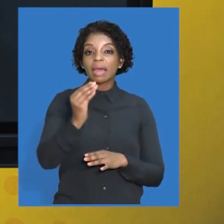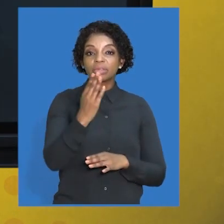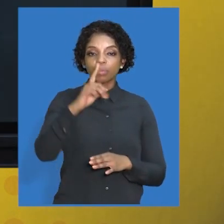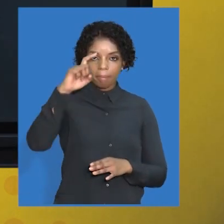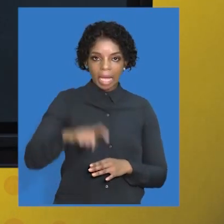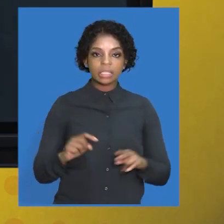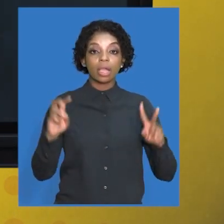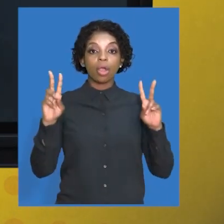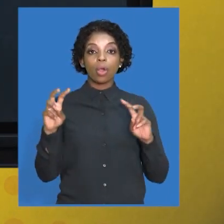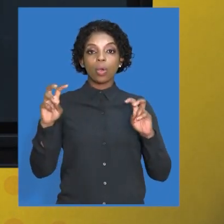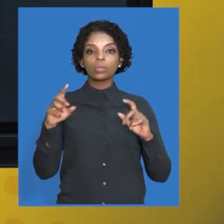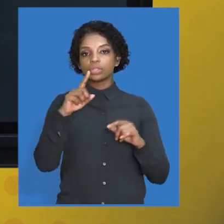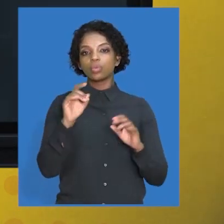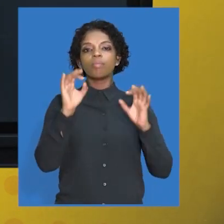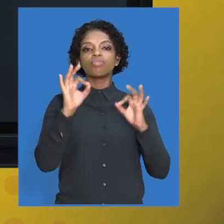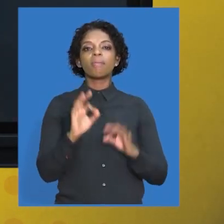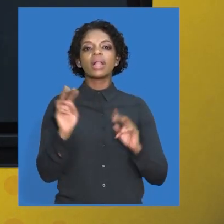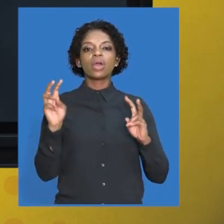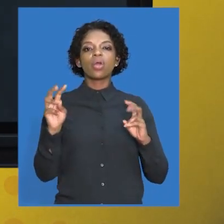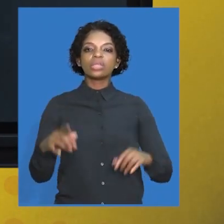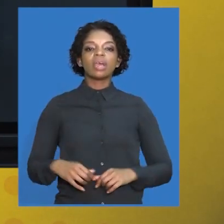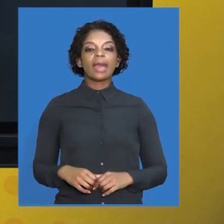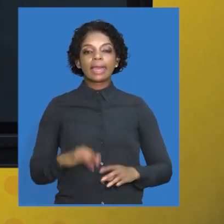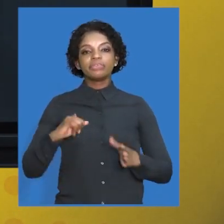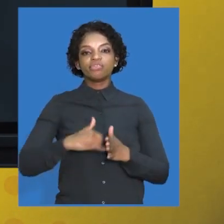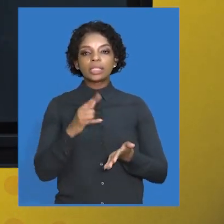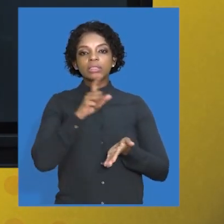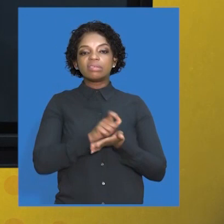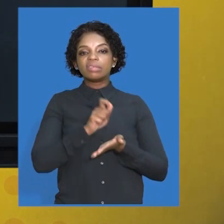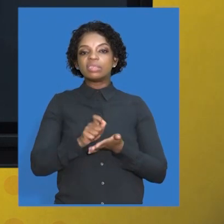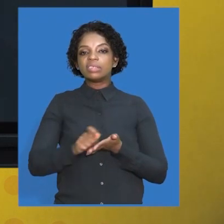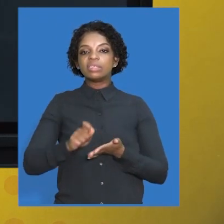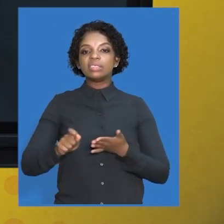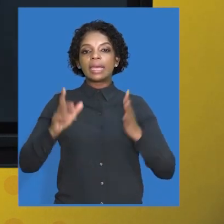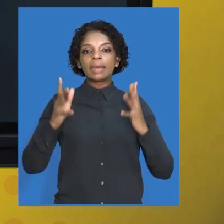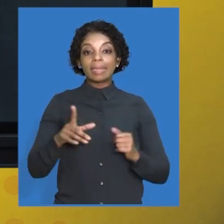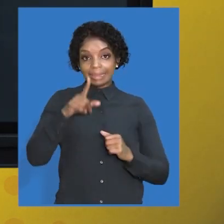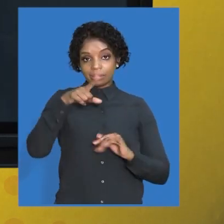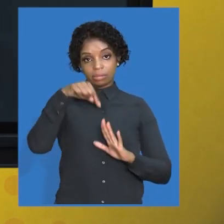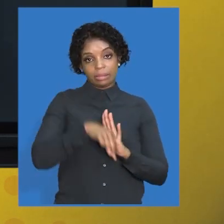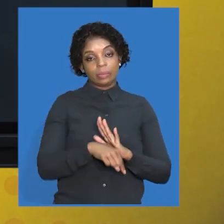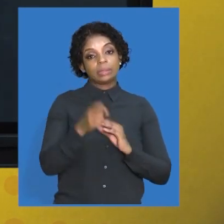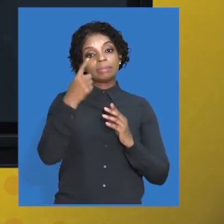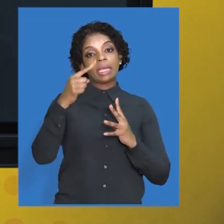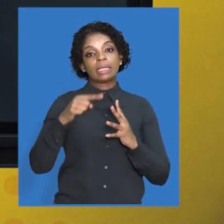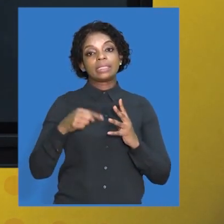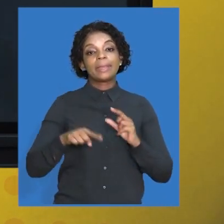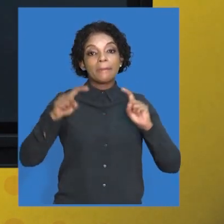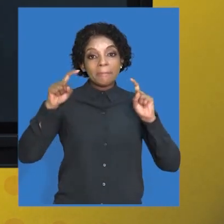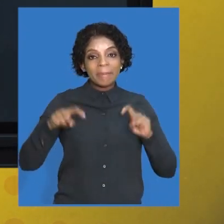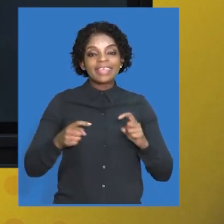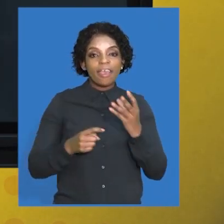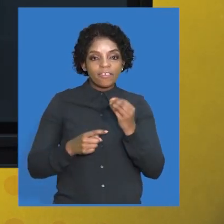something. You don't quote properly, and then you lose out on those marks, and those marks can be the difference between you getting a